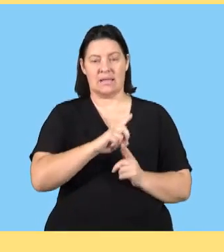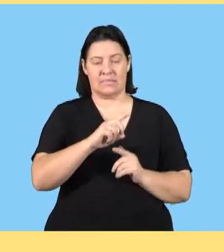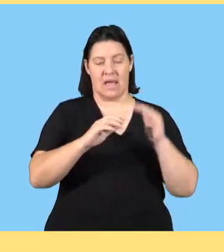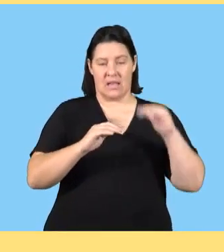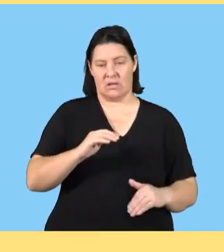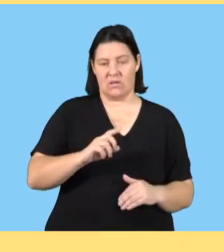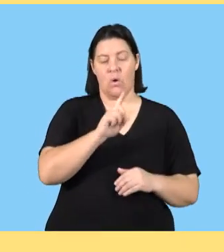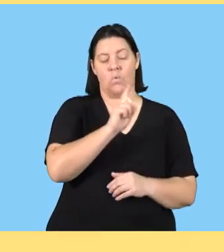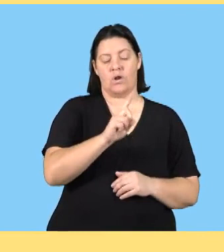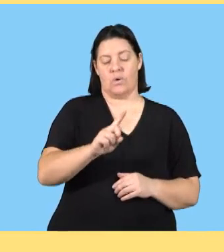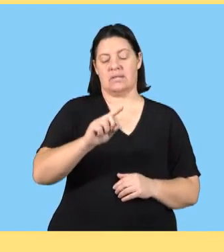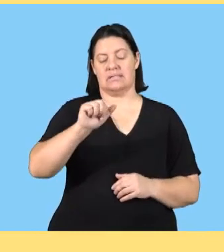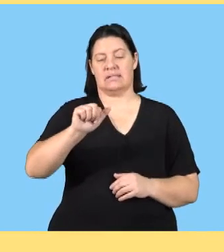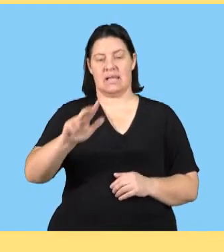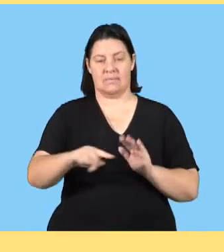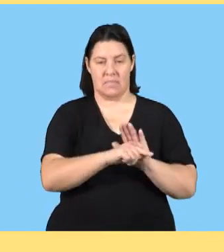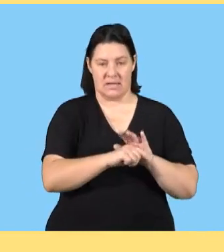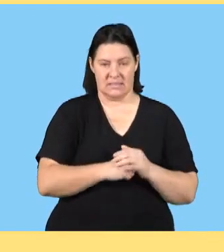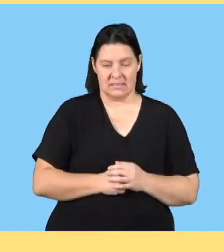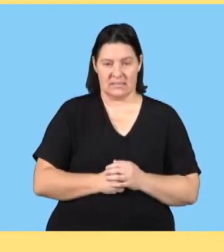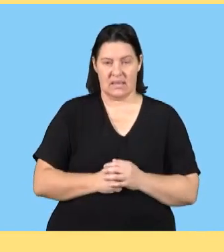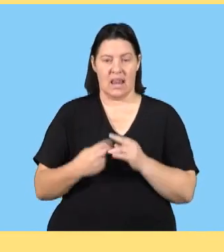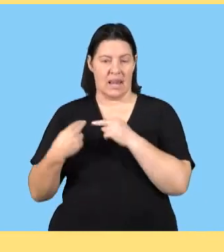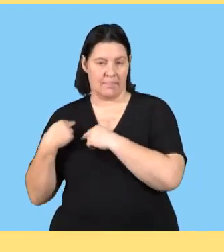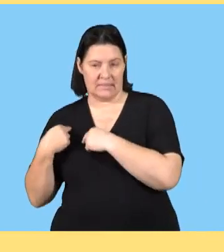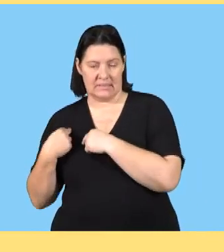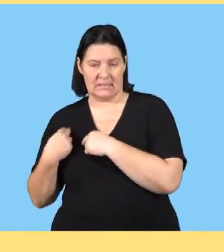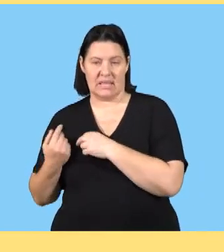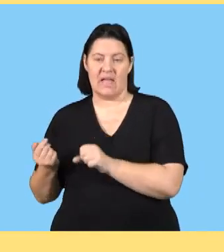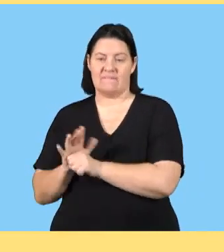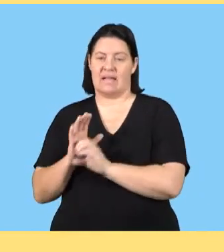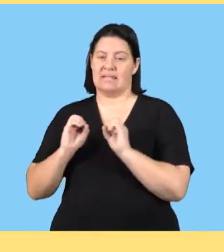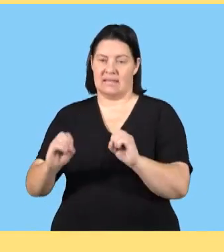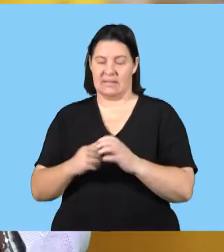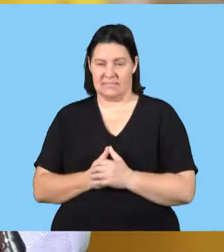decreasing, 1,168. Liabilities, no